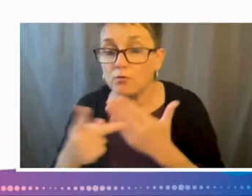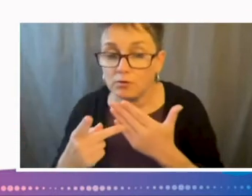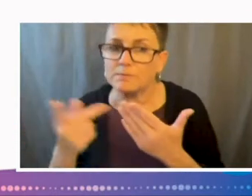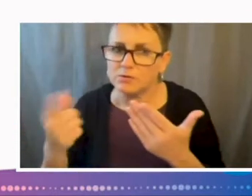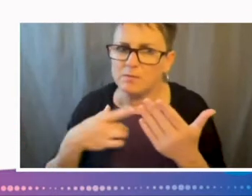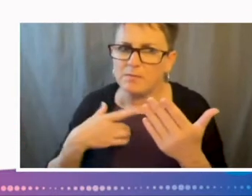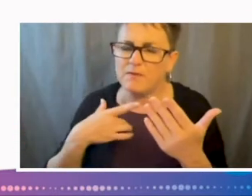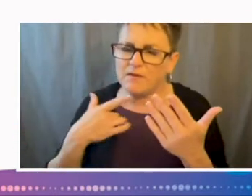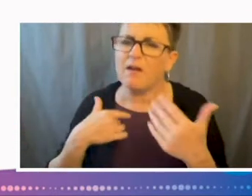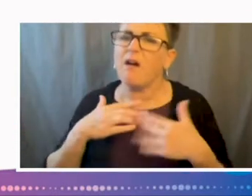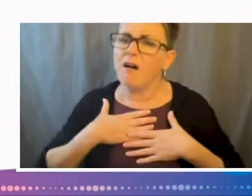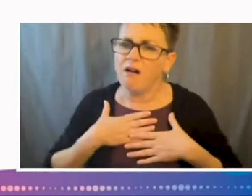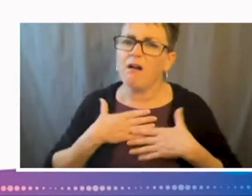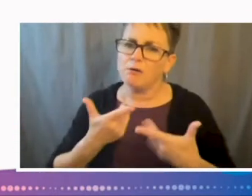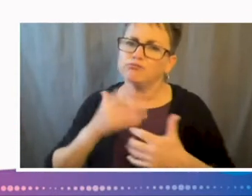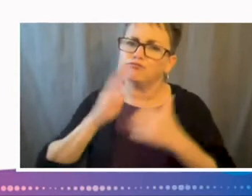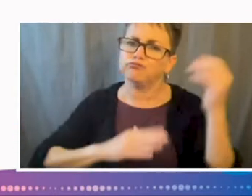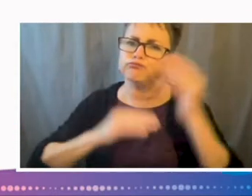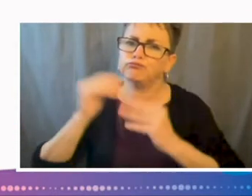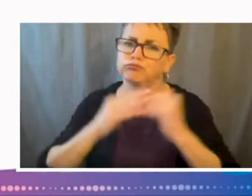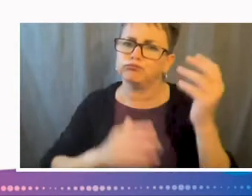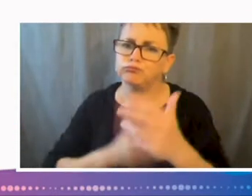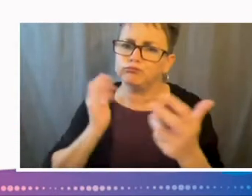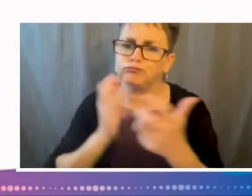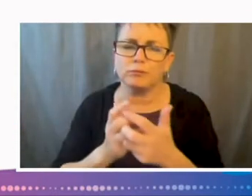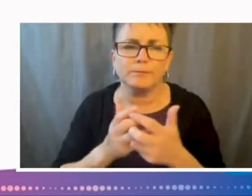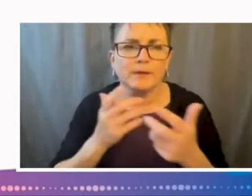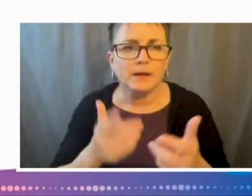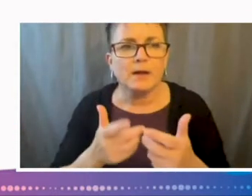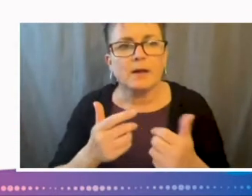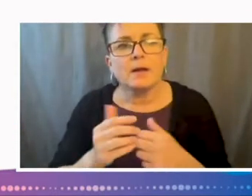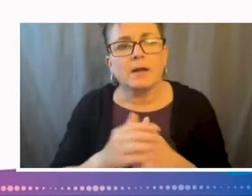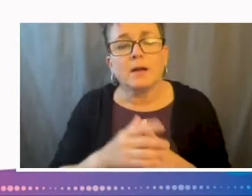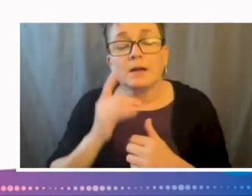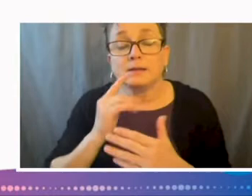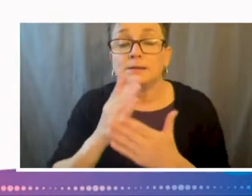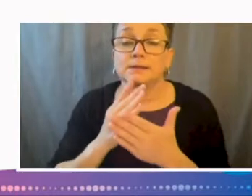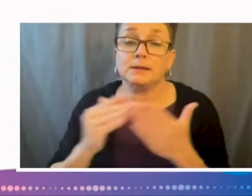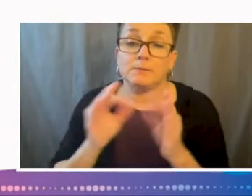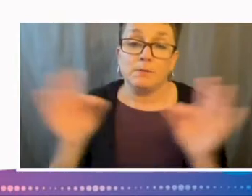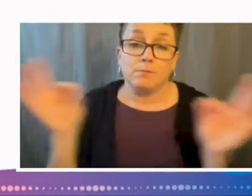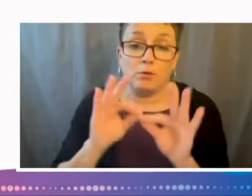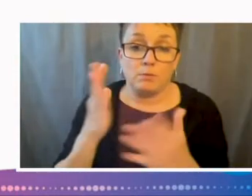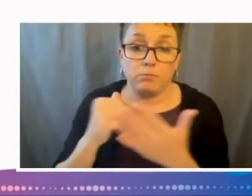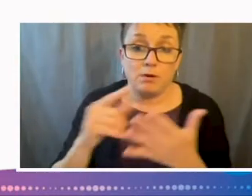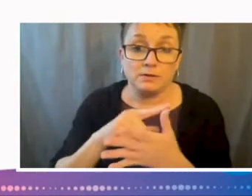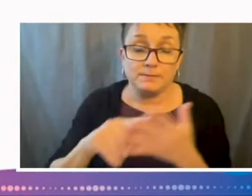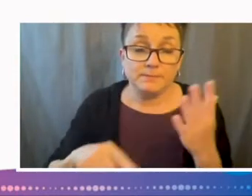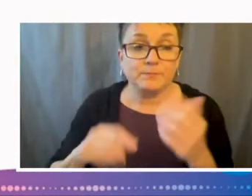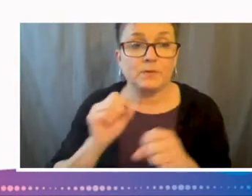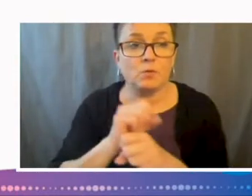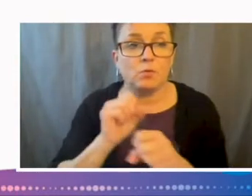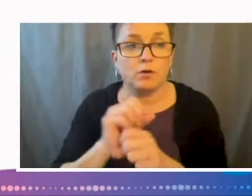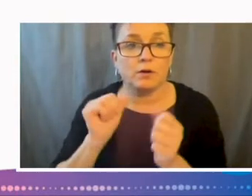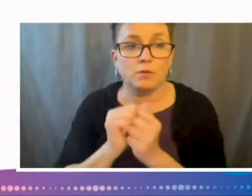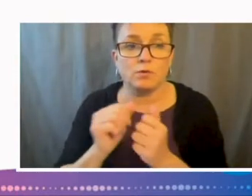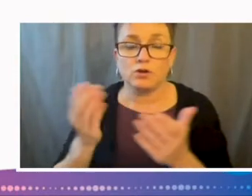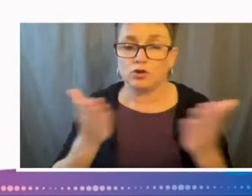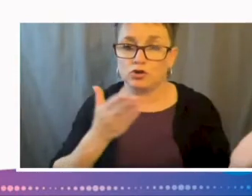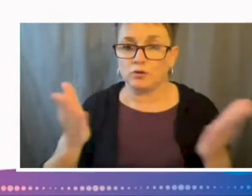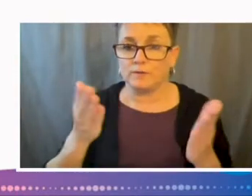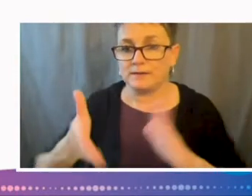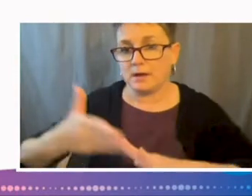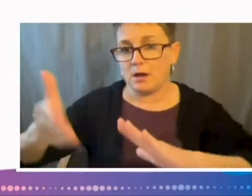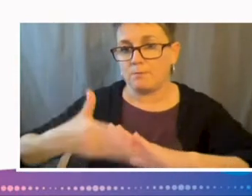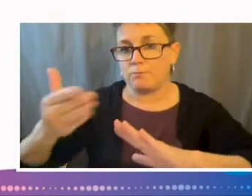and experience for customers with disabilities. Some key areas of focus are working with our service operating modes. This